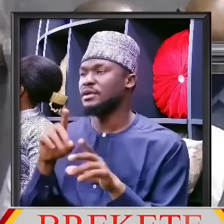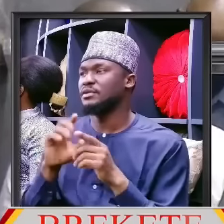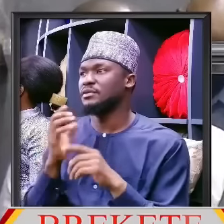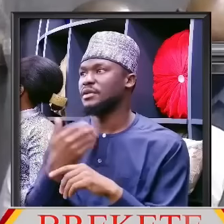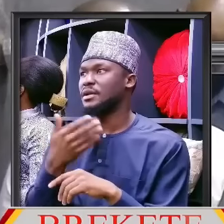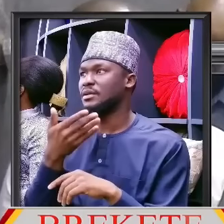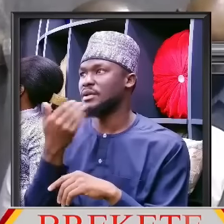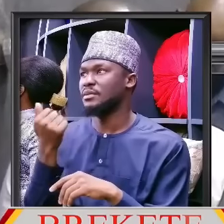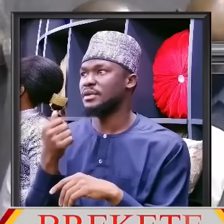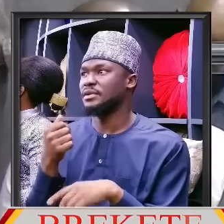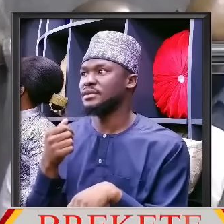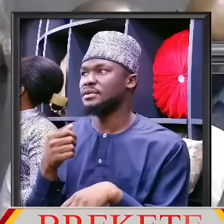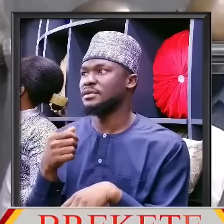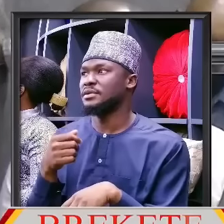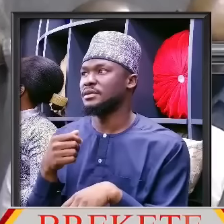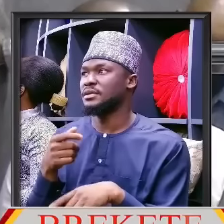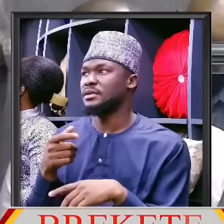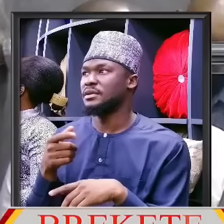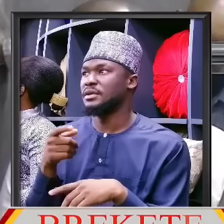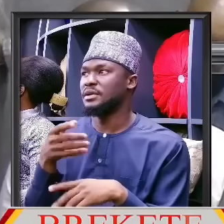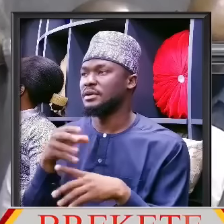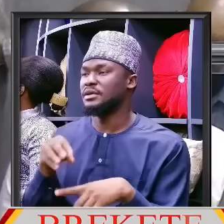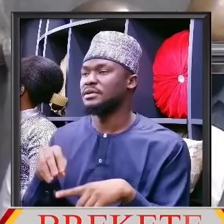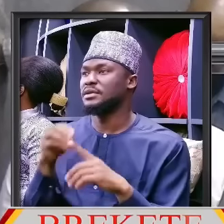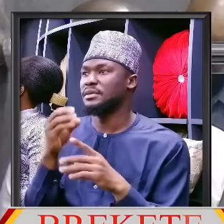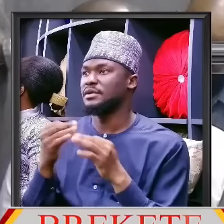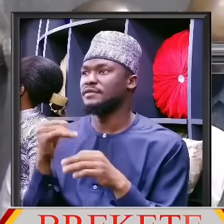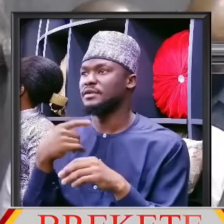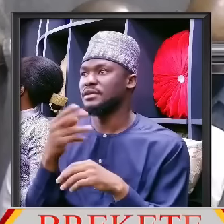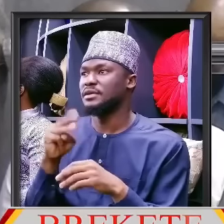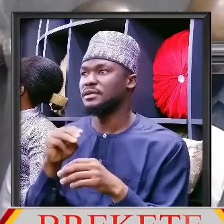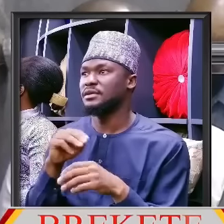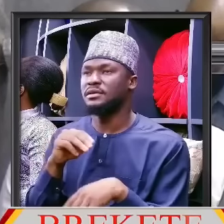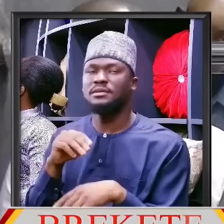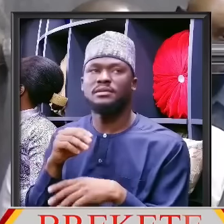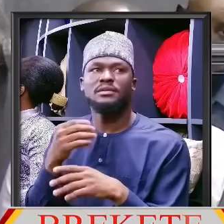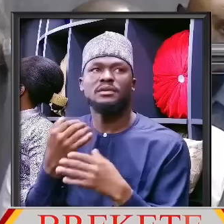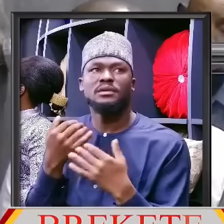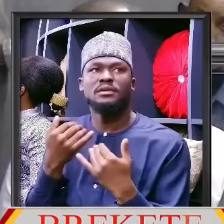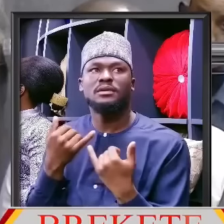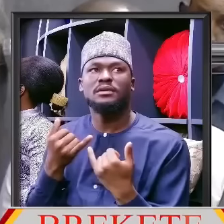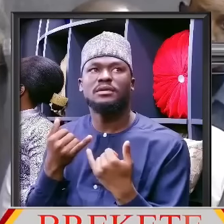best. I try to tell them, but they know they too.